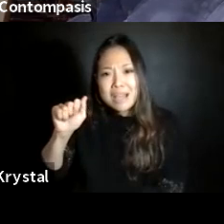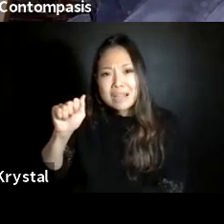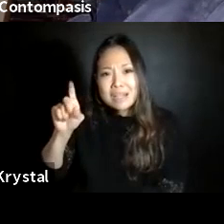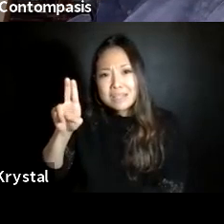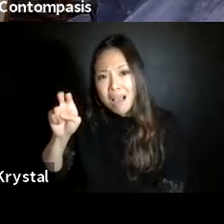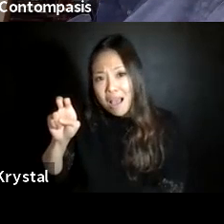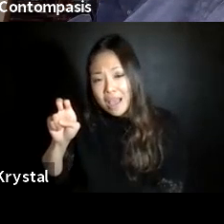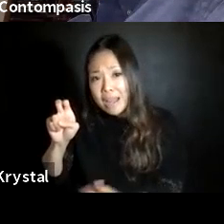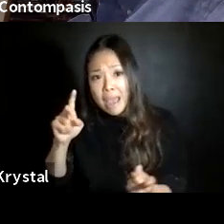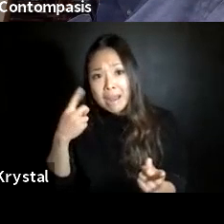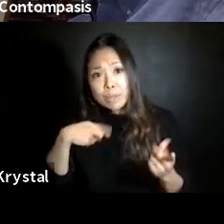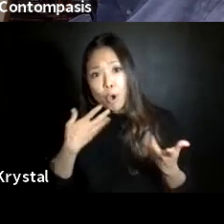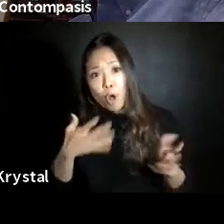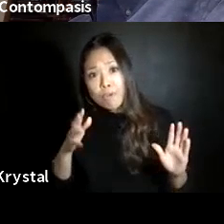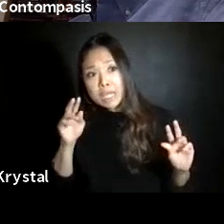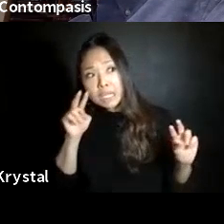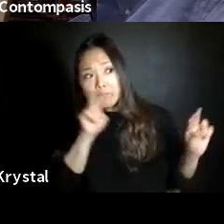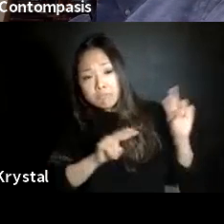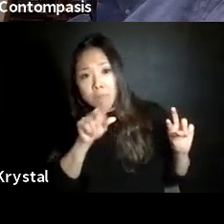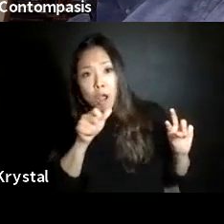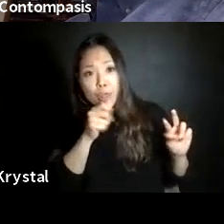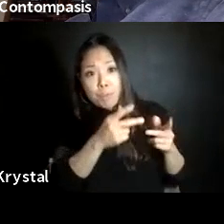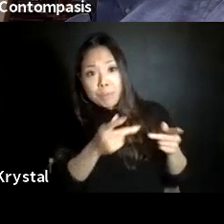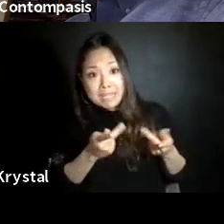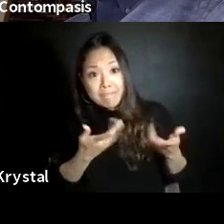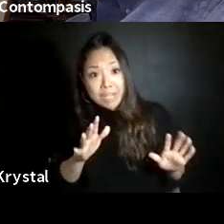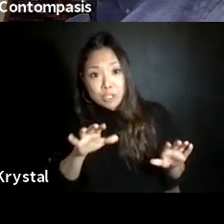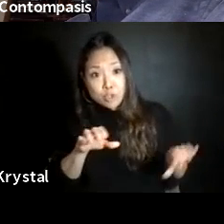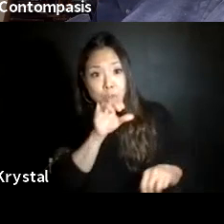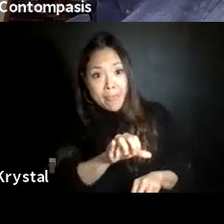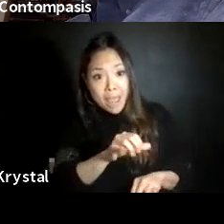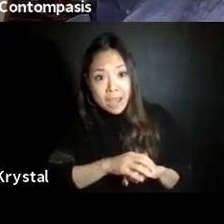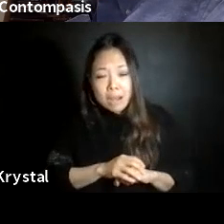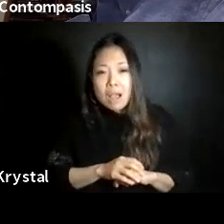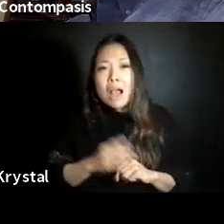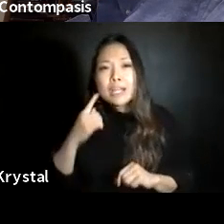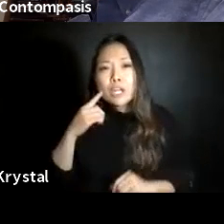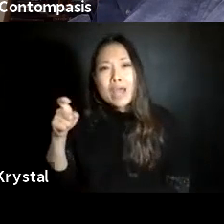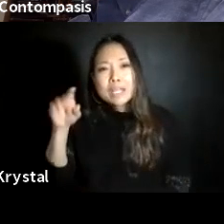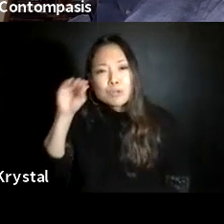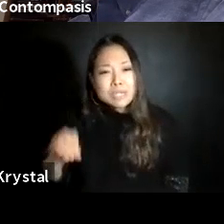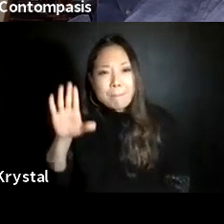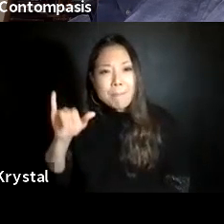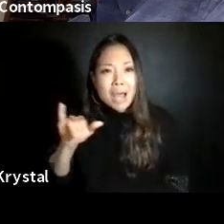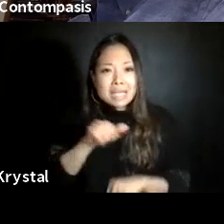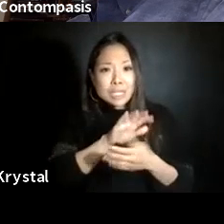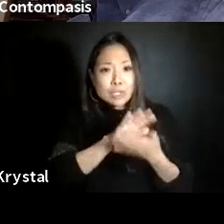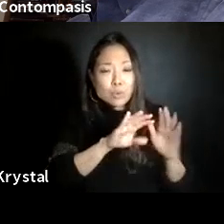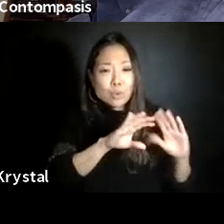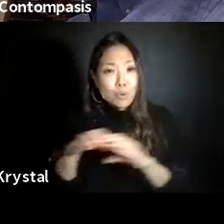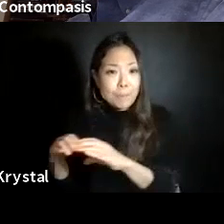done that? I know that with top X% by sending school grouping or any other grouping, that we